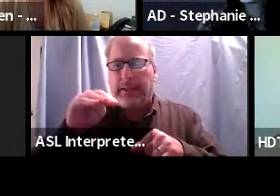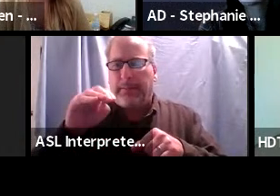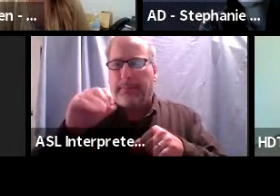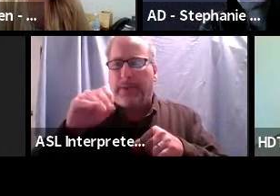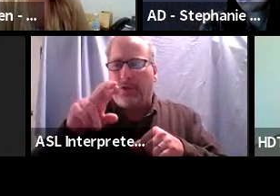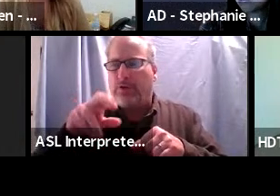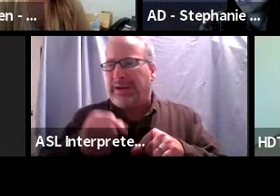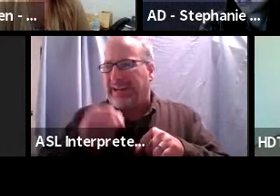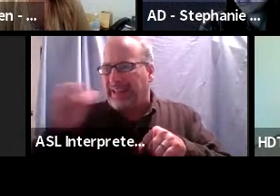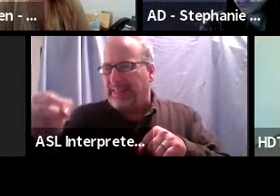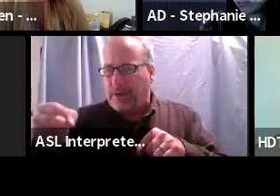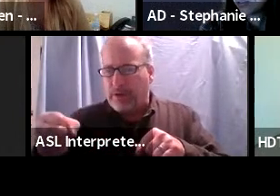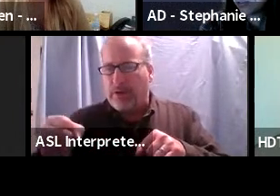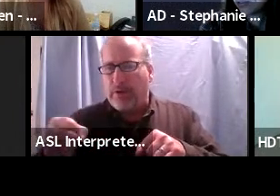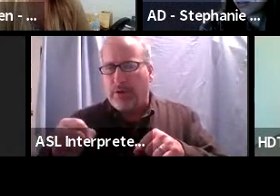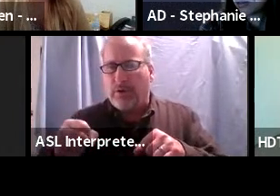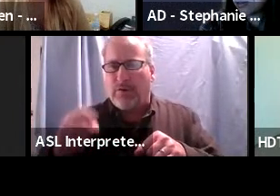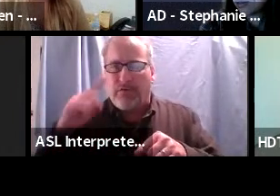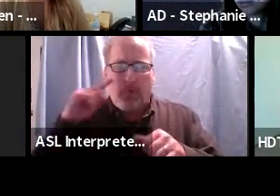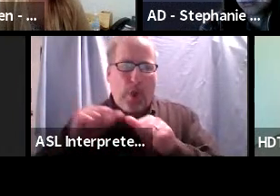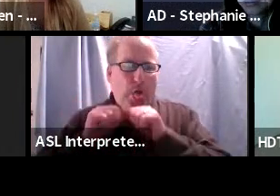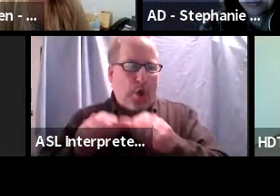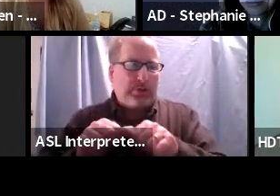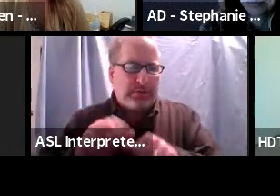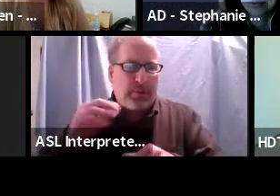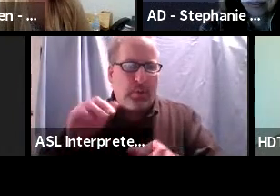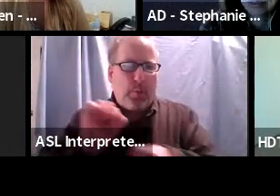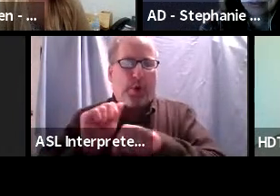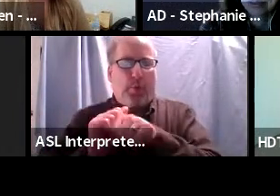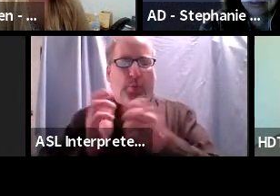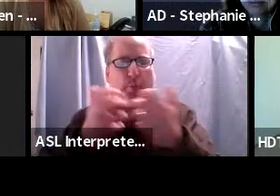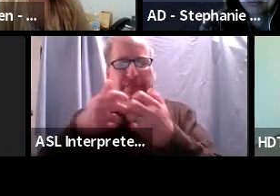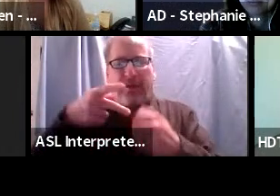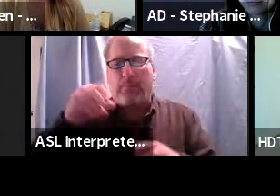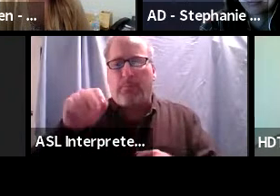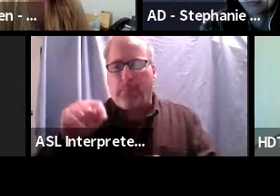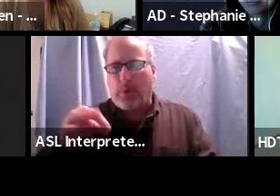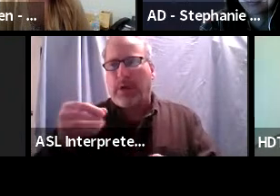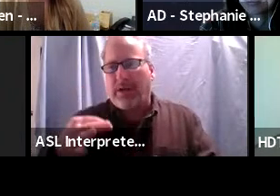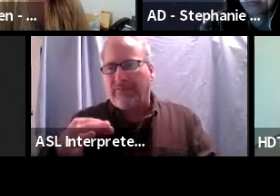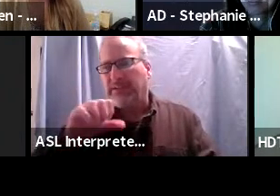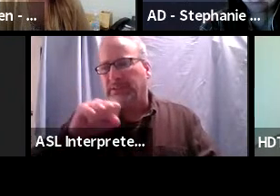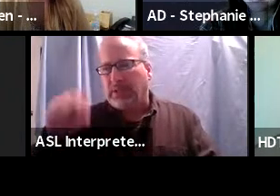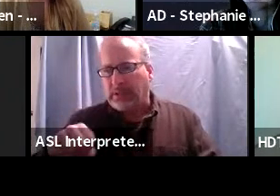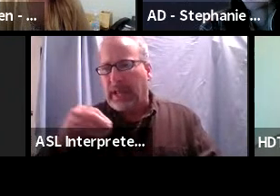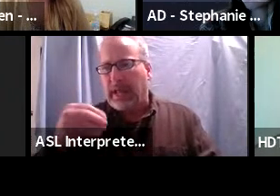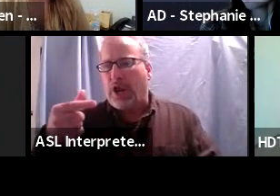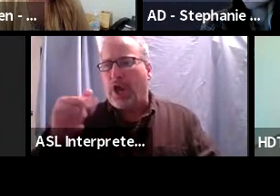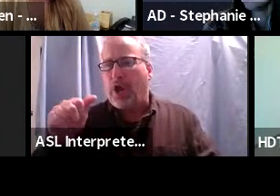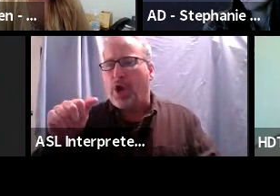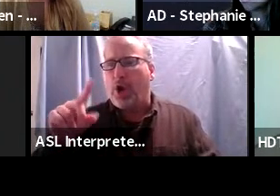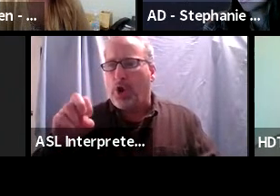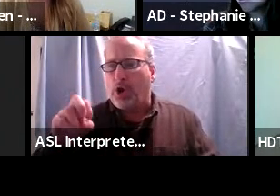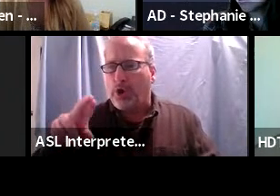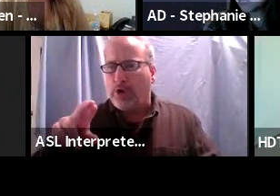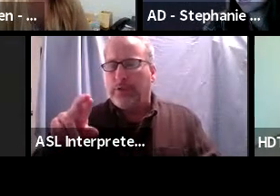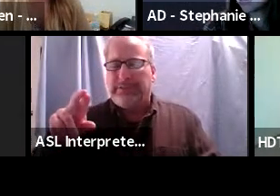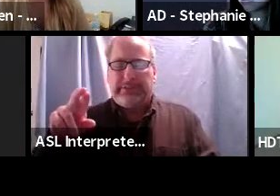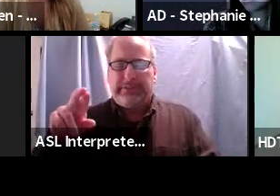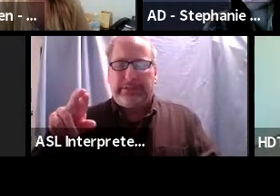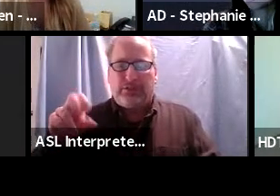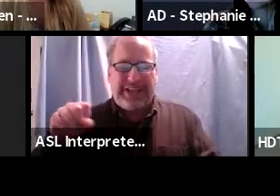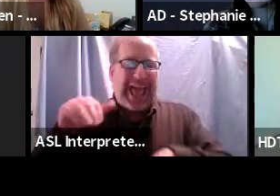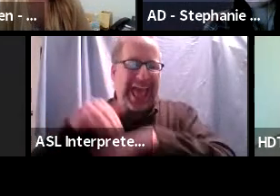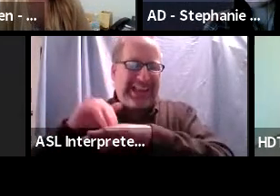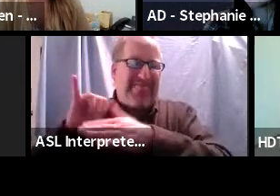Tract for a long-term deployment, working with the Port of Stockton as well as the gardeners at that site. So